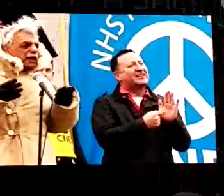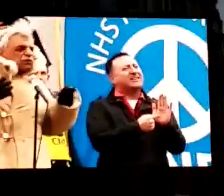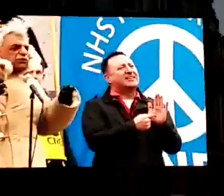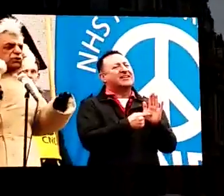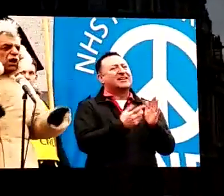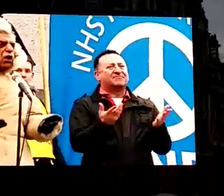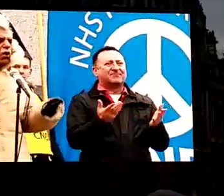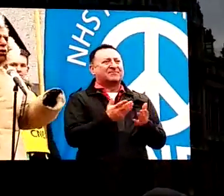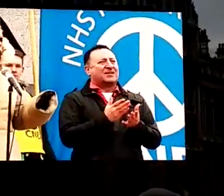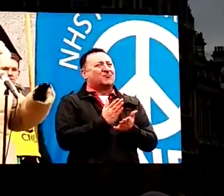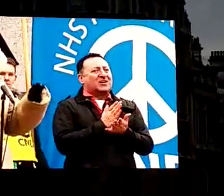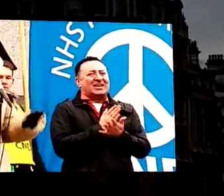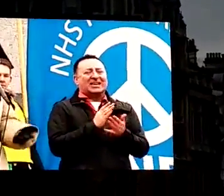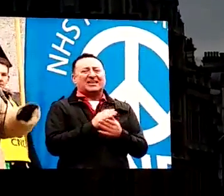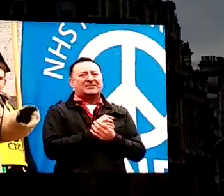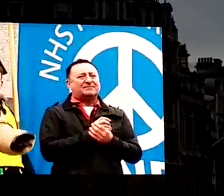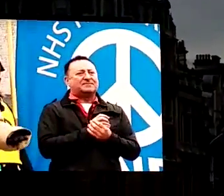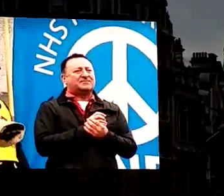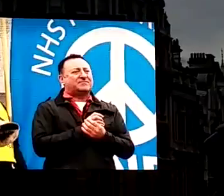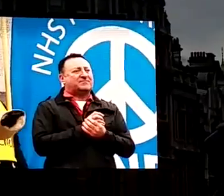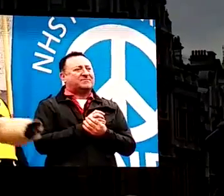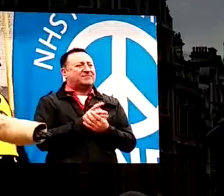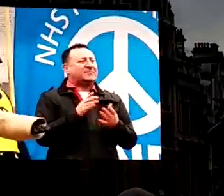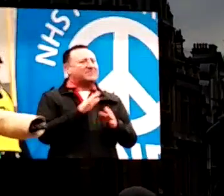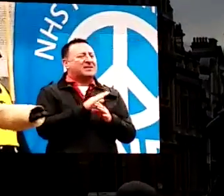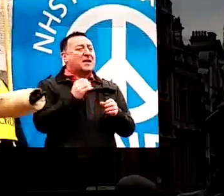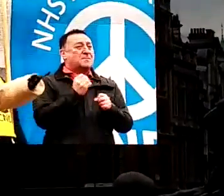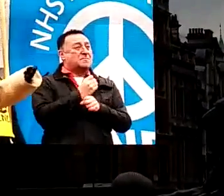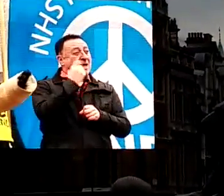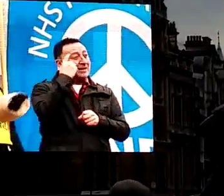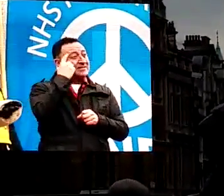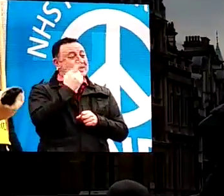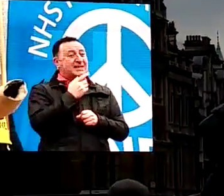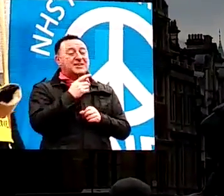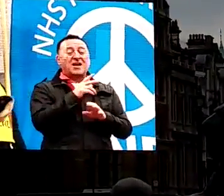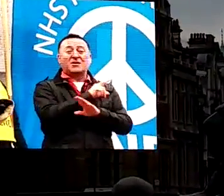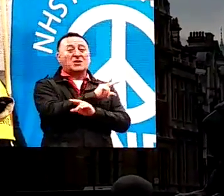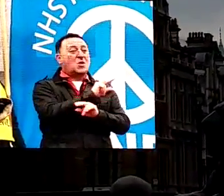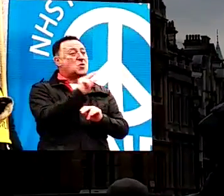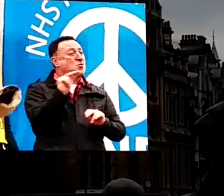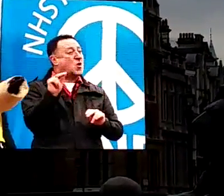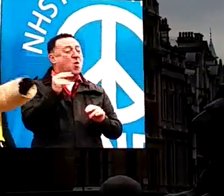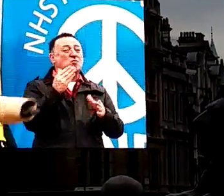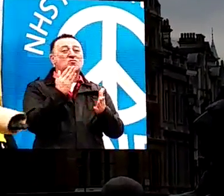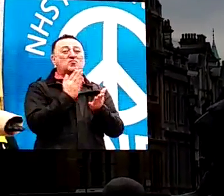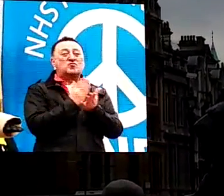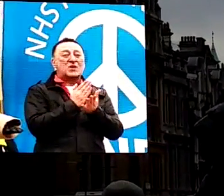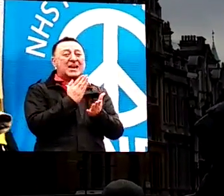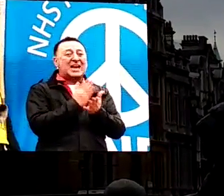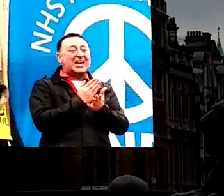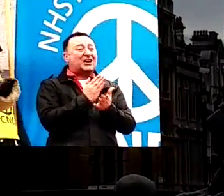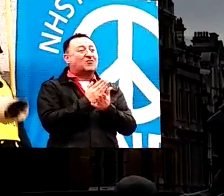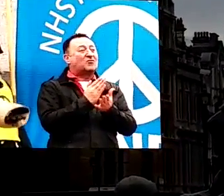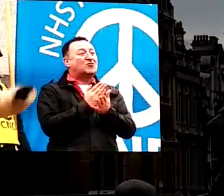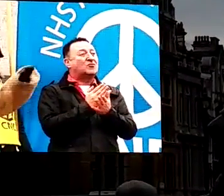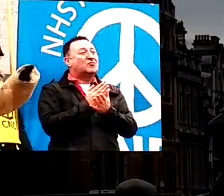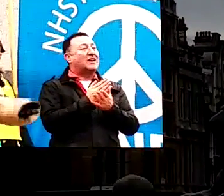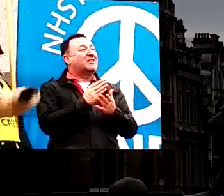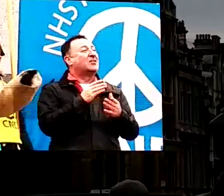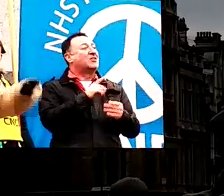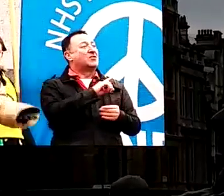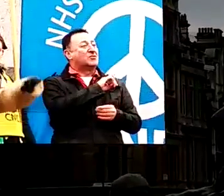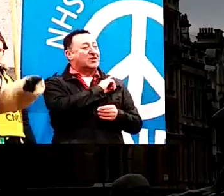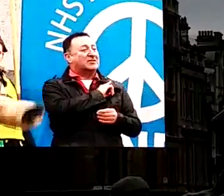that there is no, that common sense tells us that there is no practical or utilitarian or